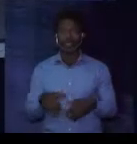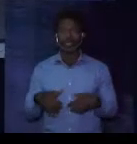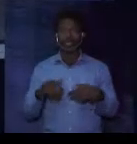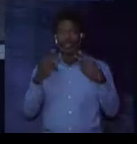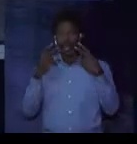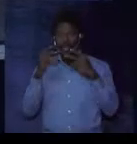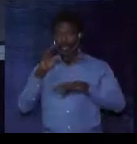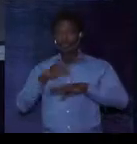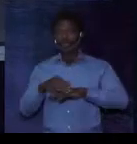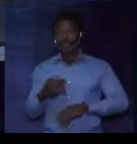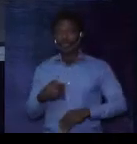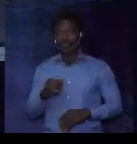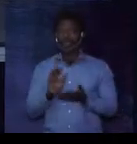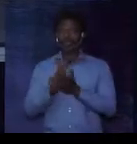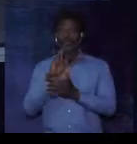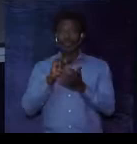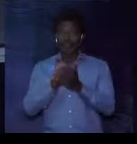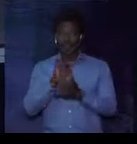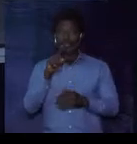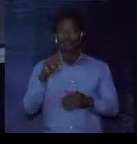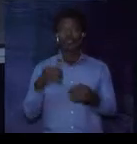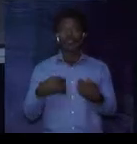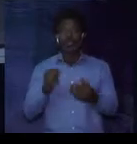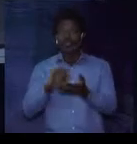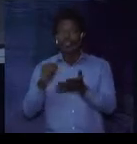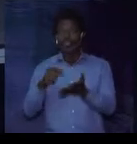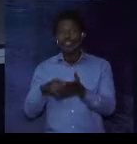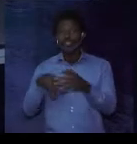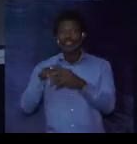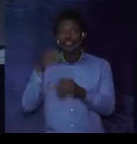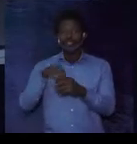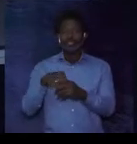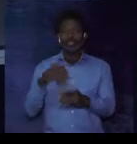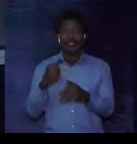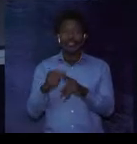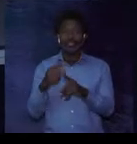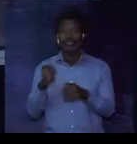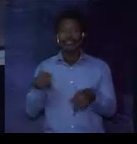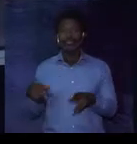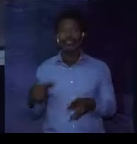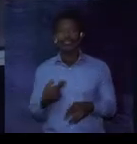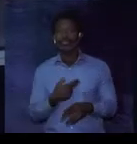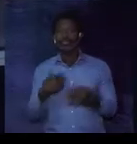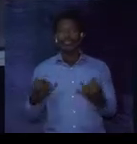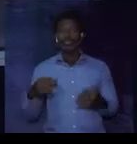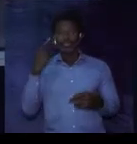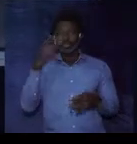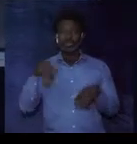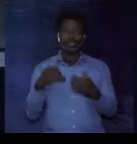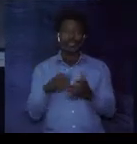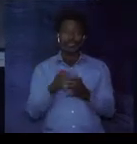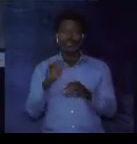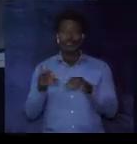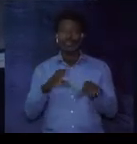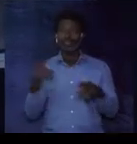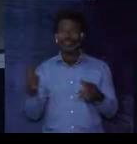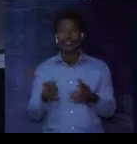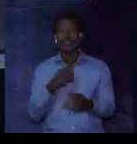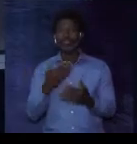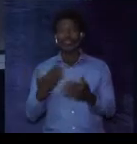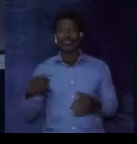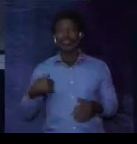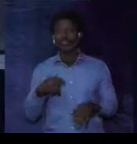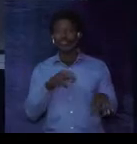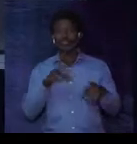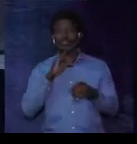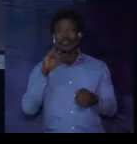Alrighty then, eyes on me. I believe that you have written this out in words. Let's now see how it is done. The first